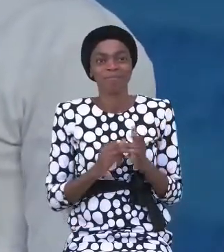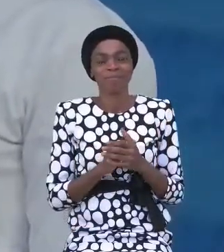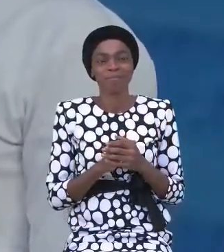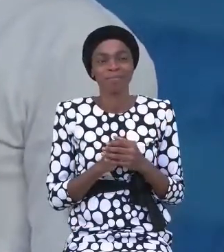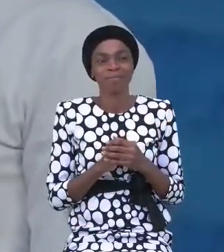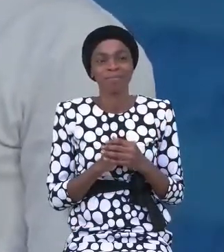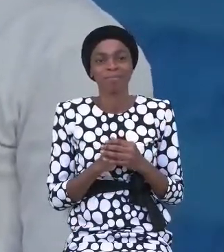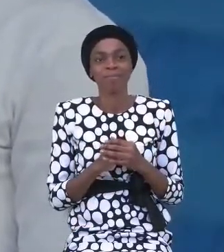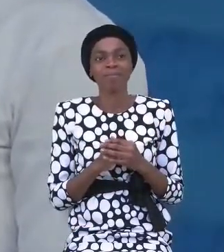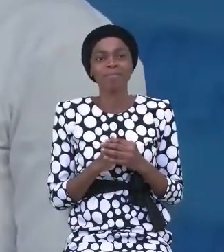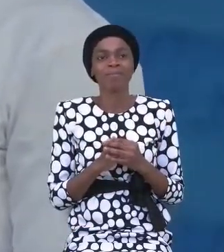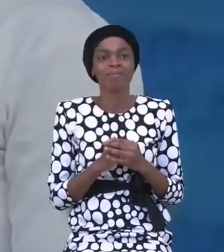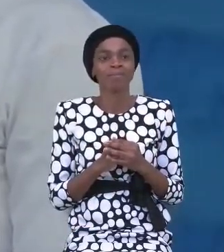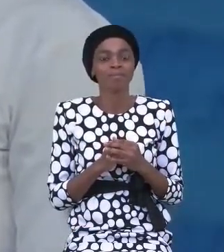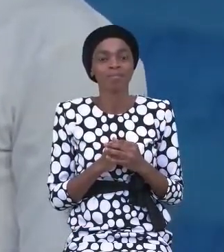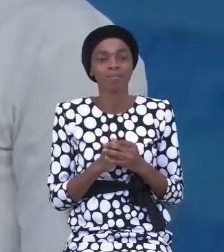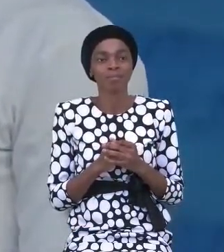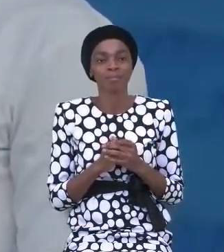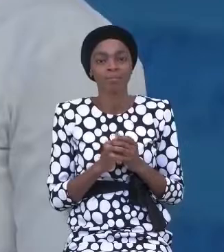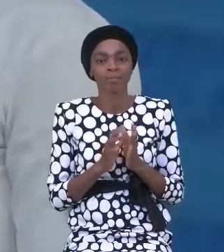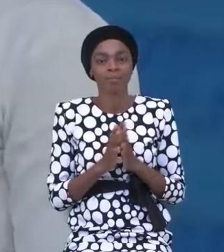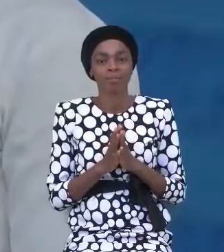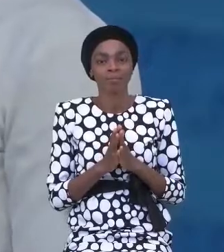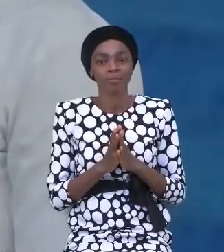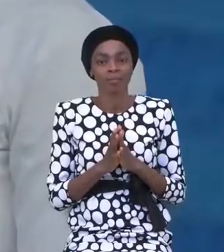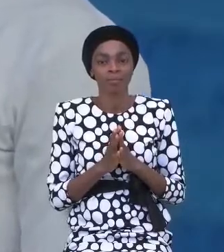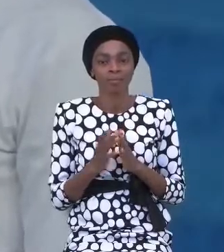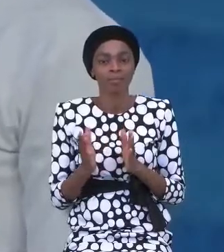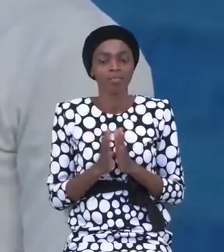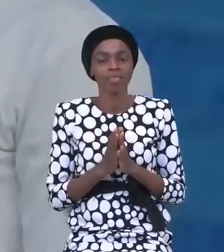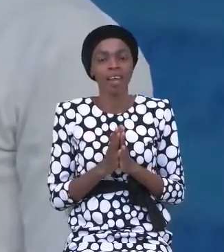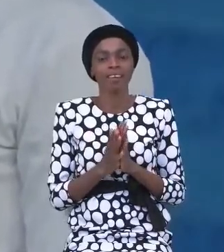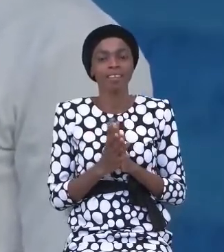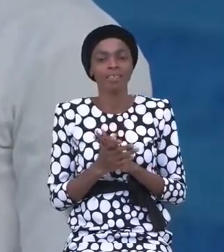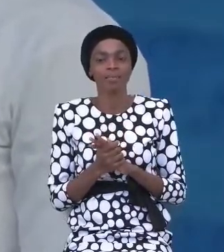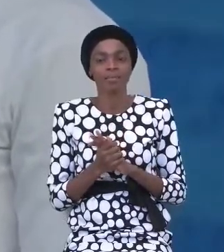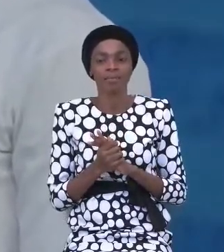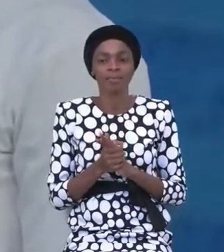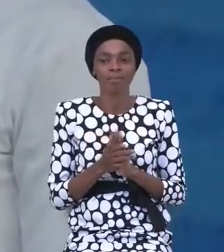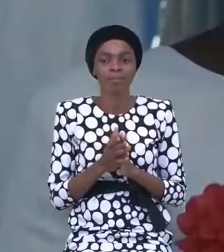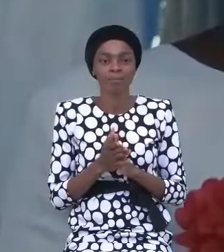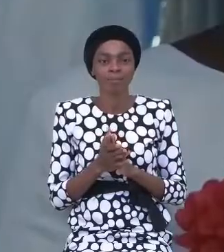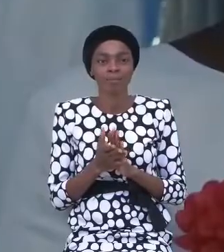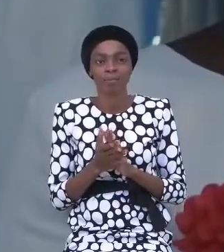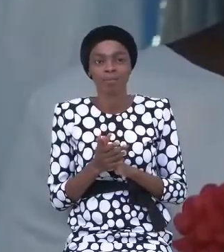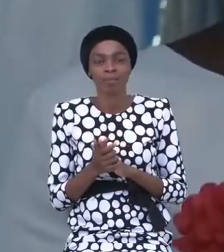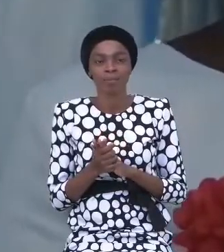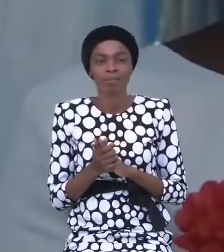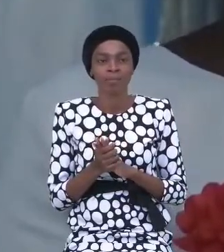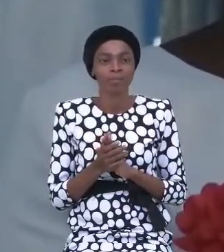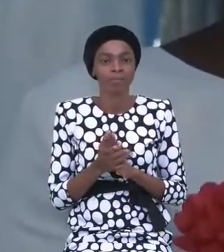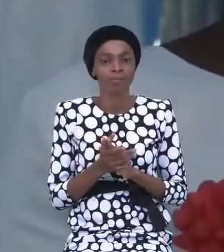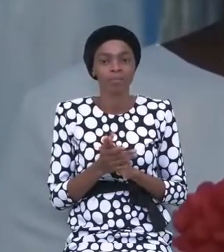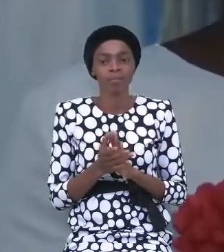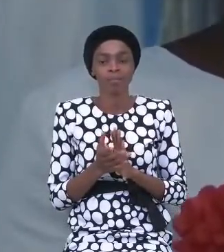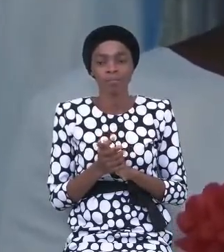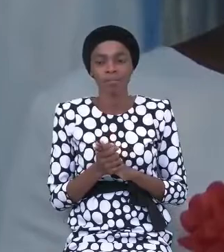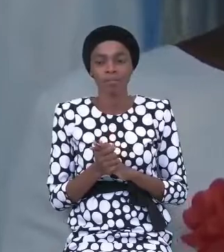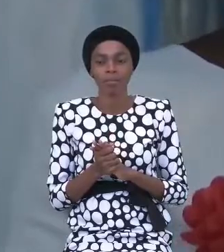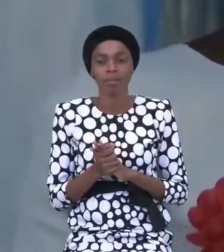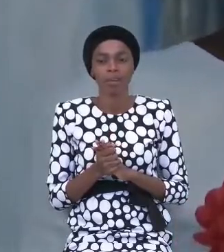the Lord. We have an anchor that keeps the soul